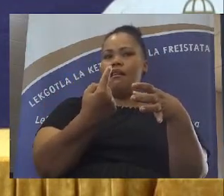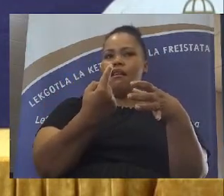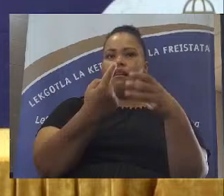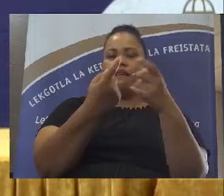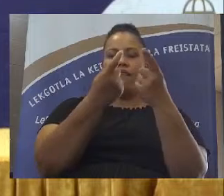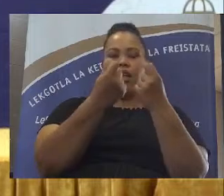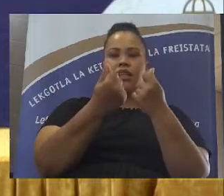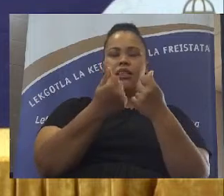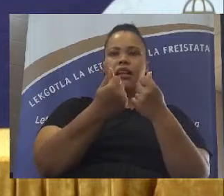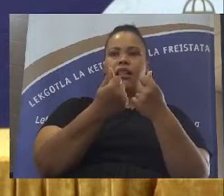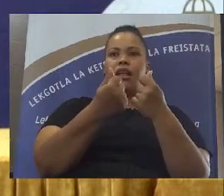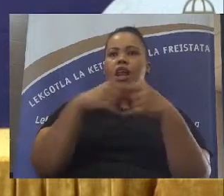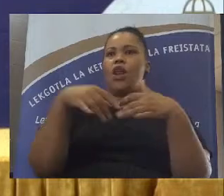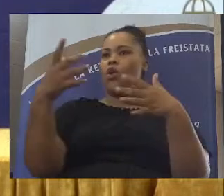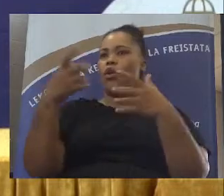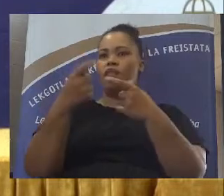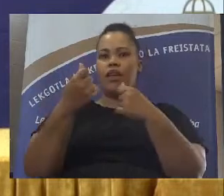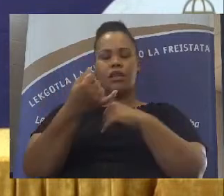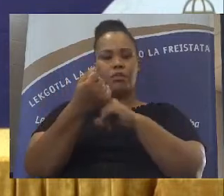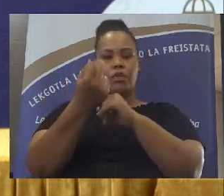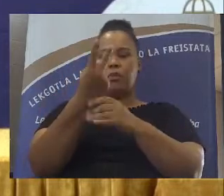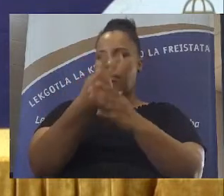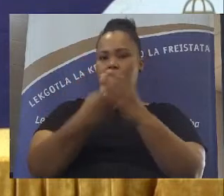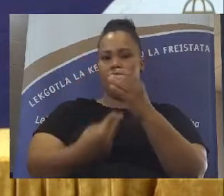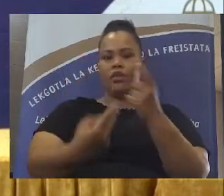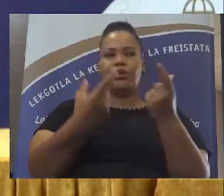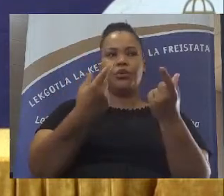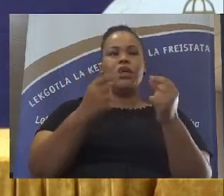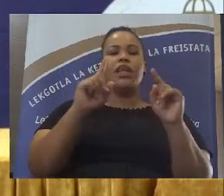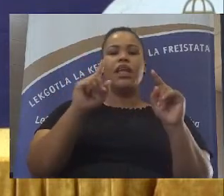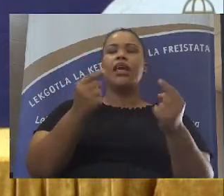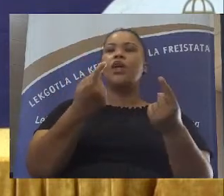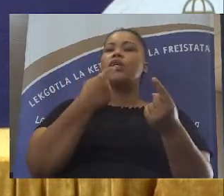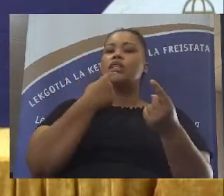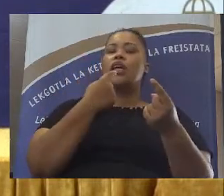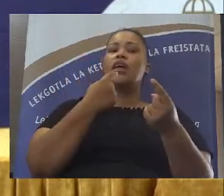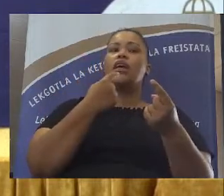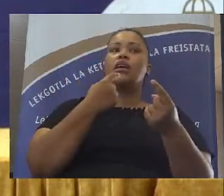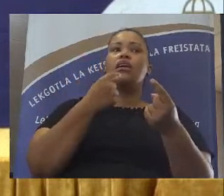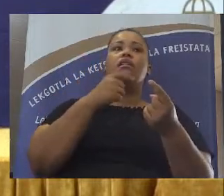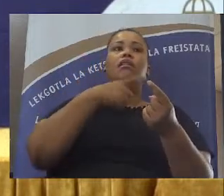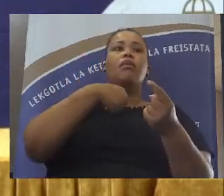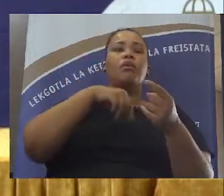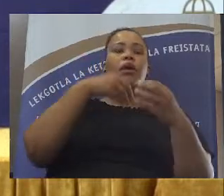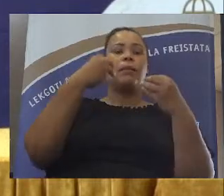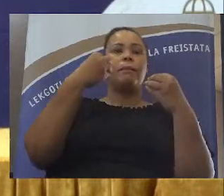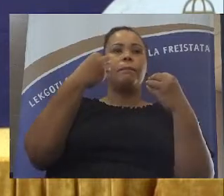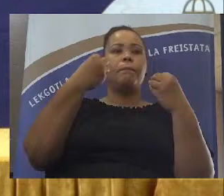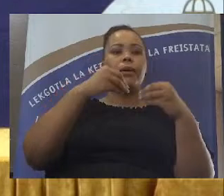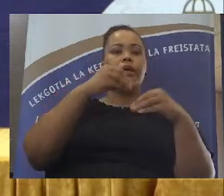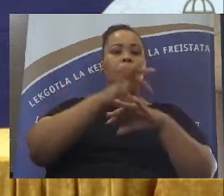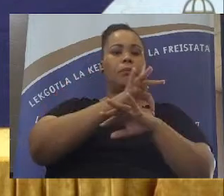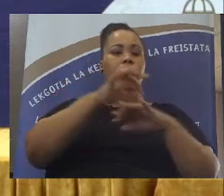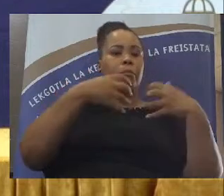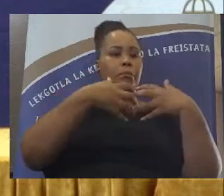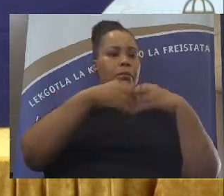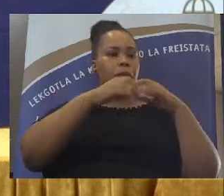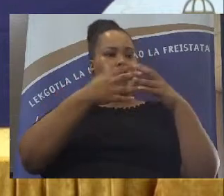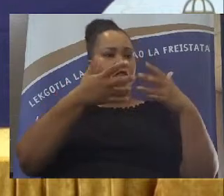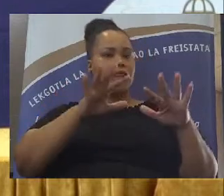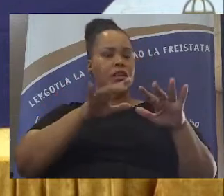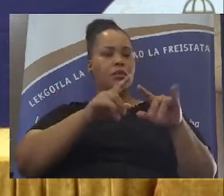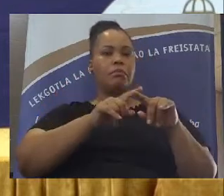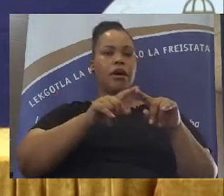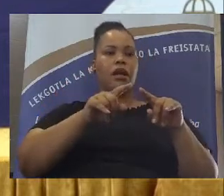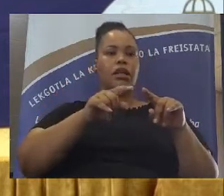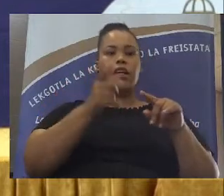and non-financial support. So they will no longer be able to say to you, we've developed a business plan for you, but now it's not good enough